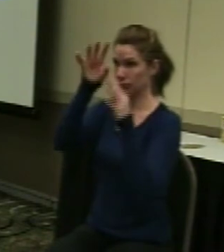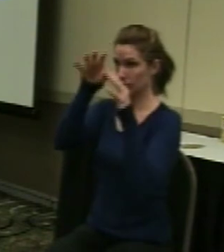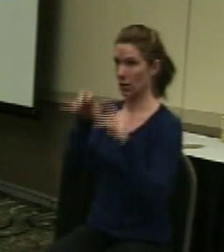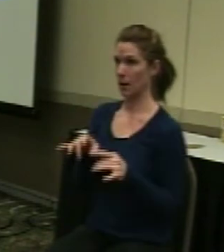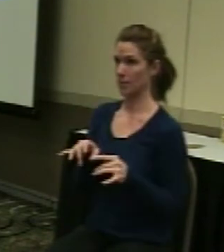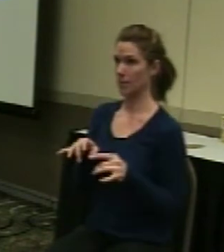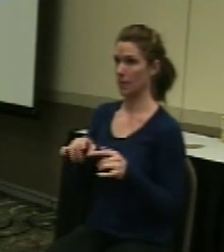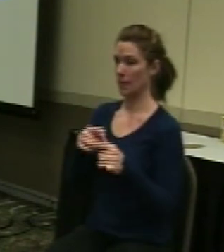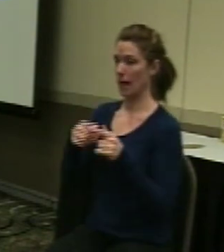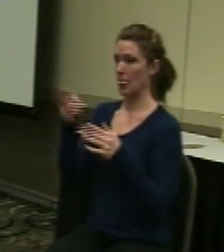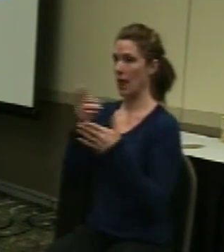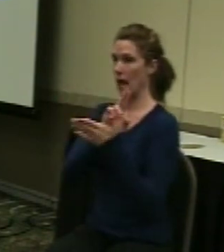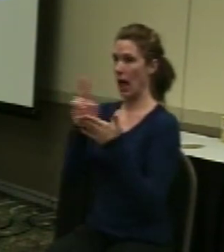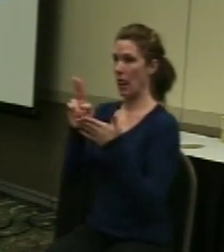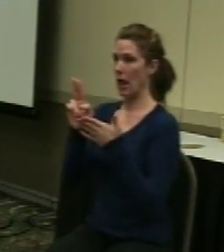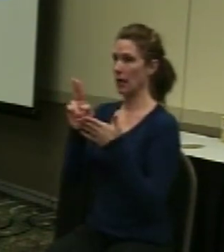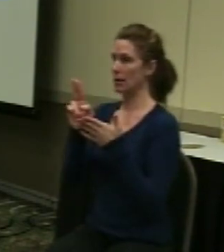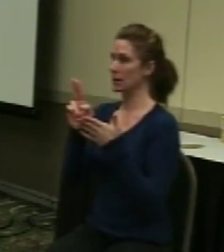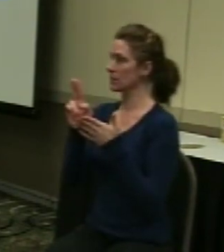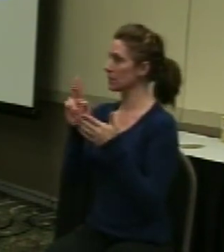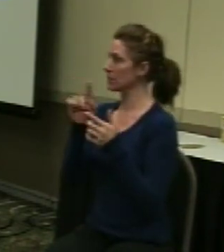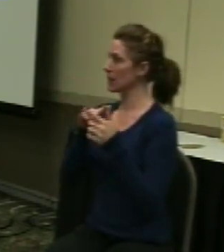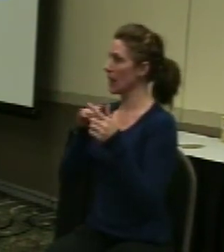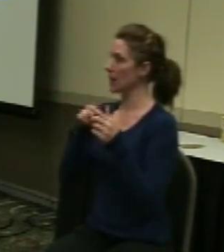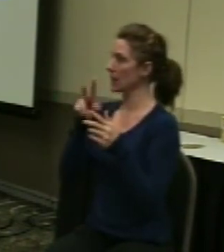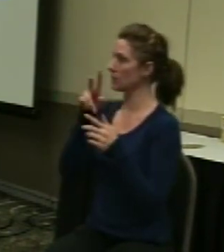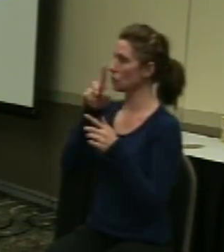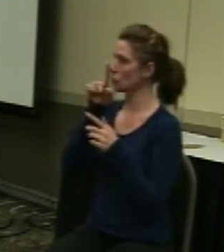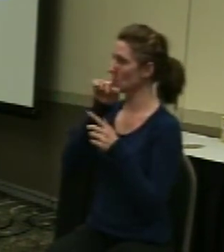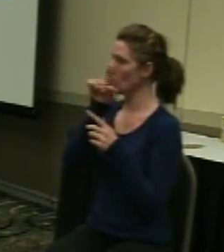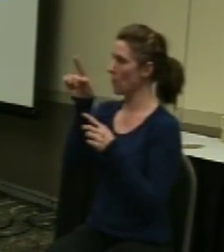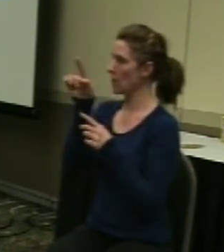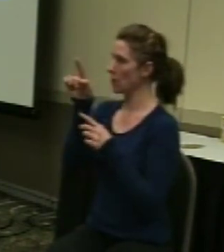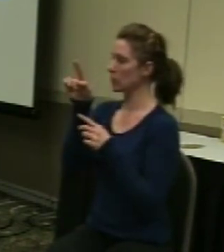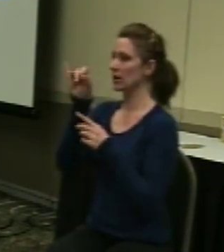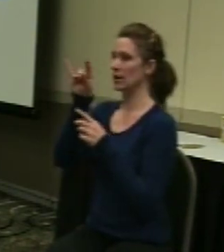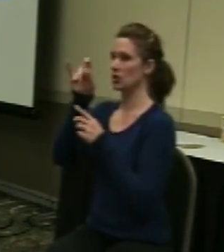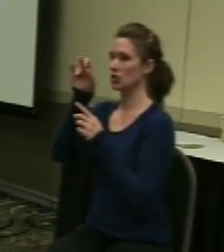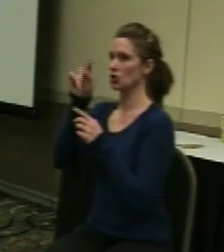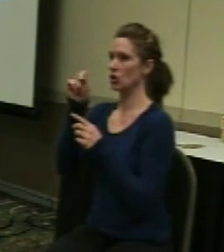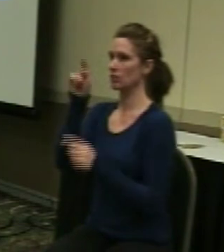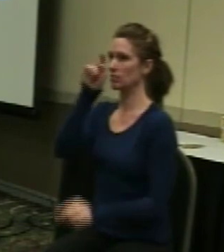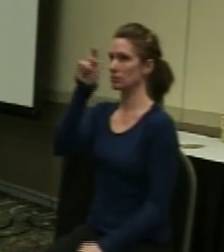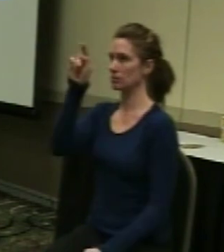Simply highlight this and go over here to your insert